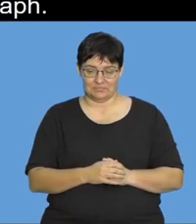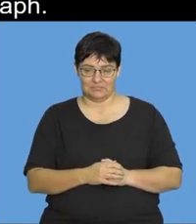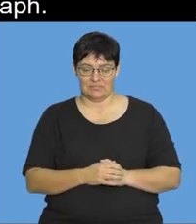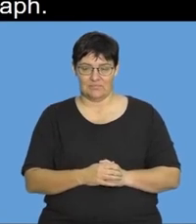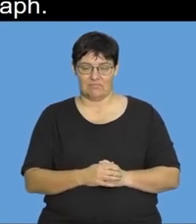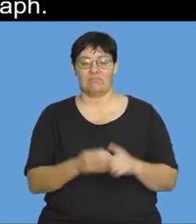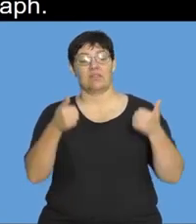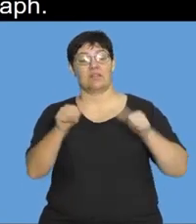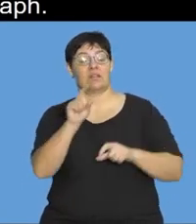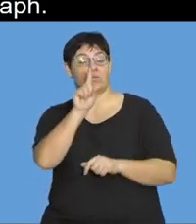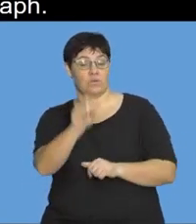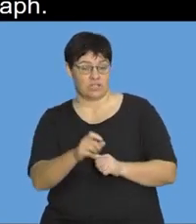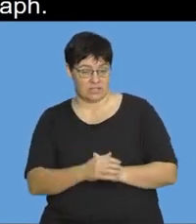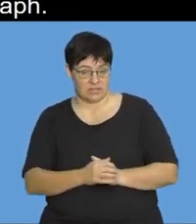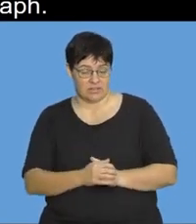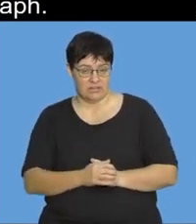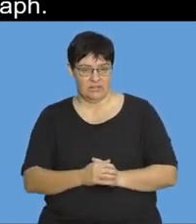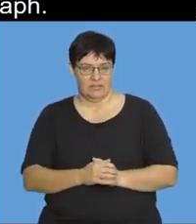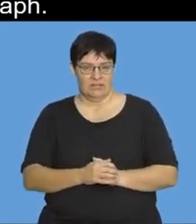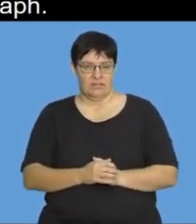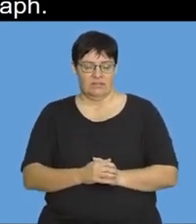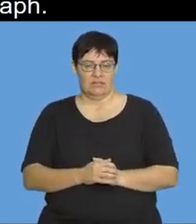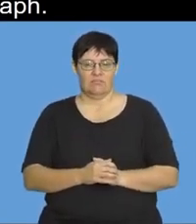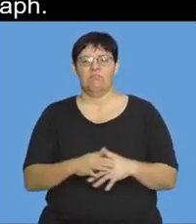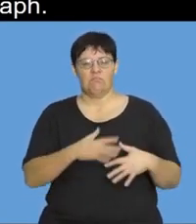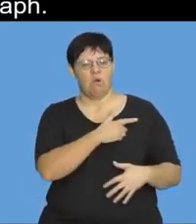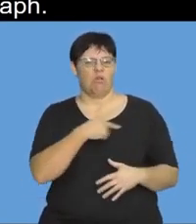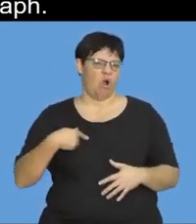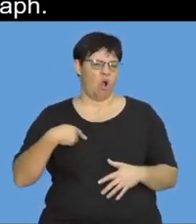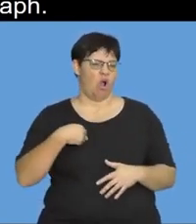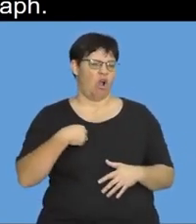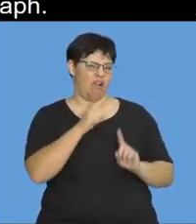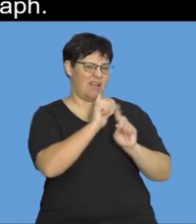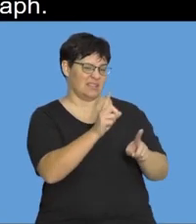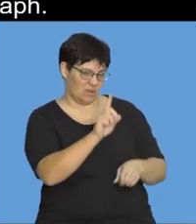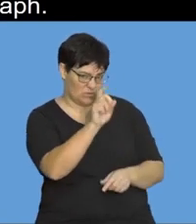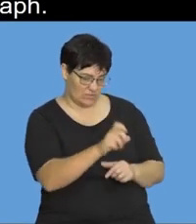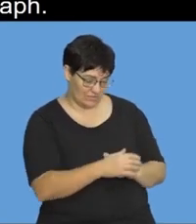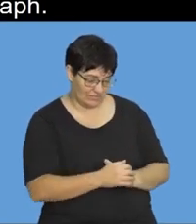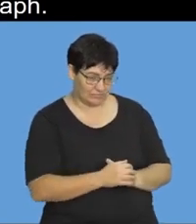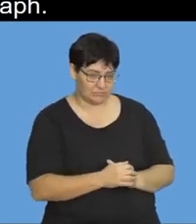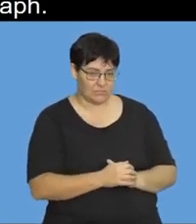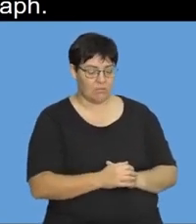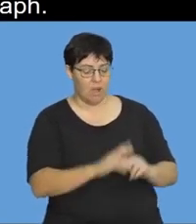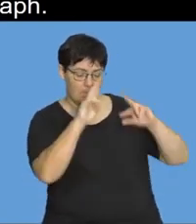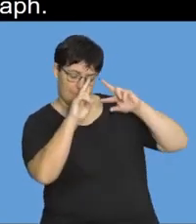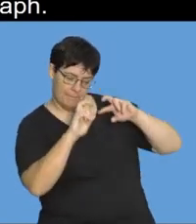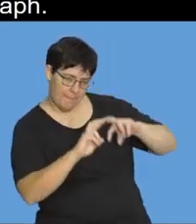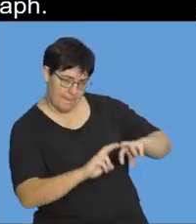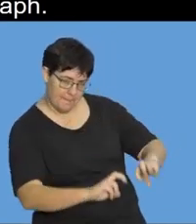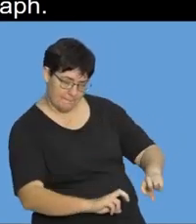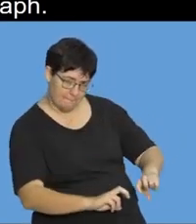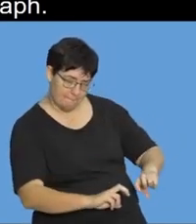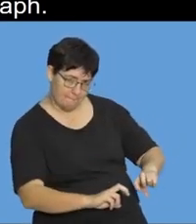next question, right, is going to be a little bit of a longer question. An investigation was carried out